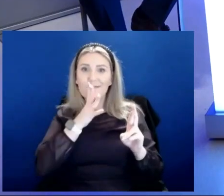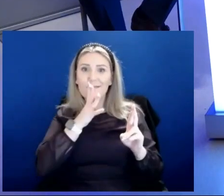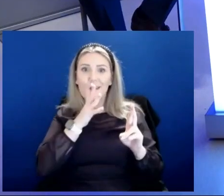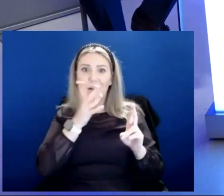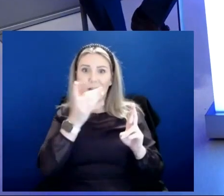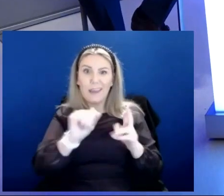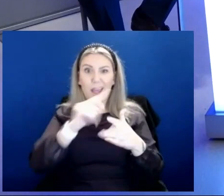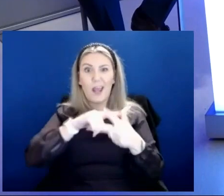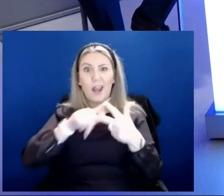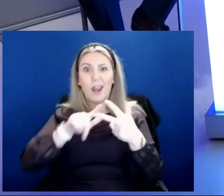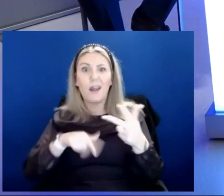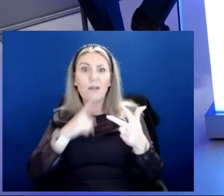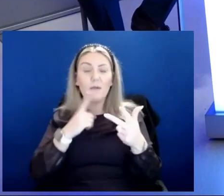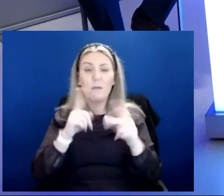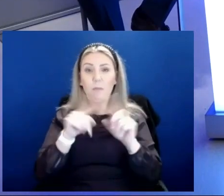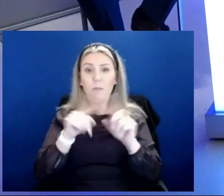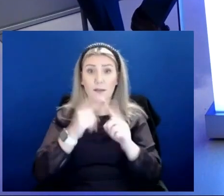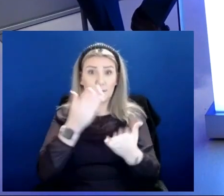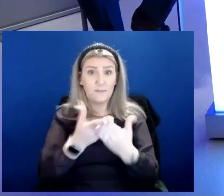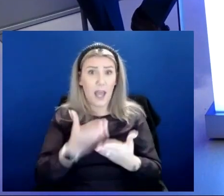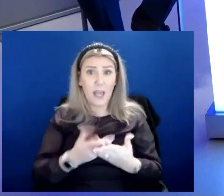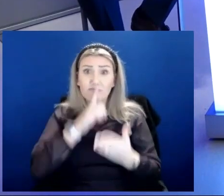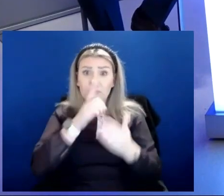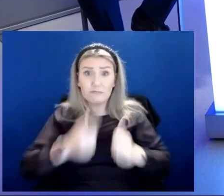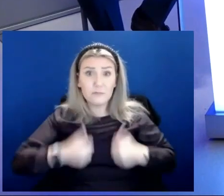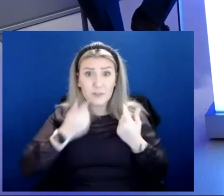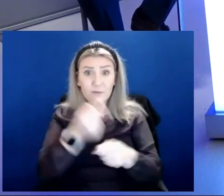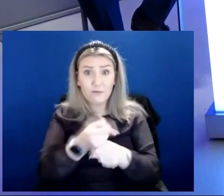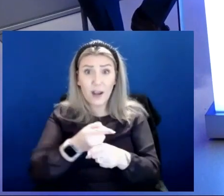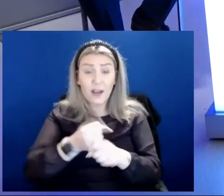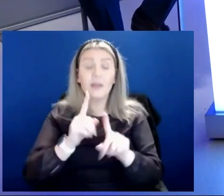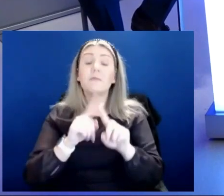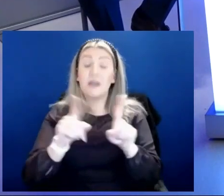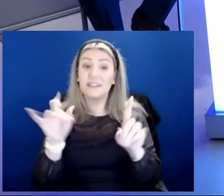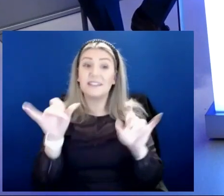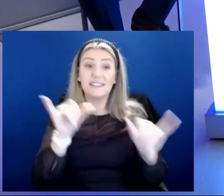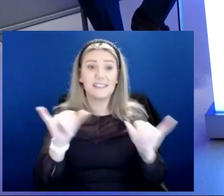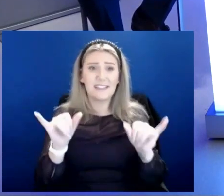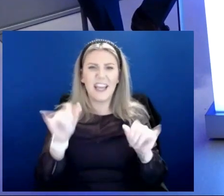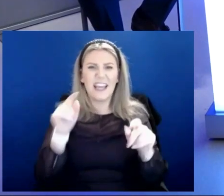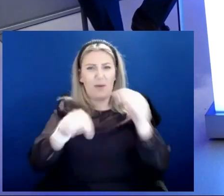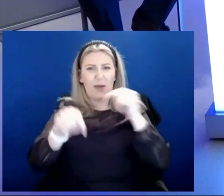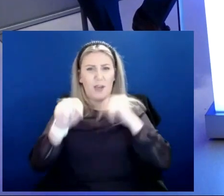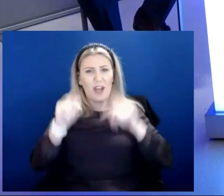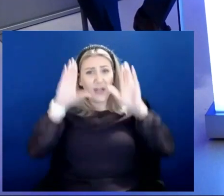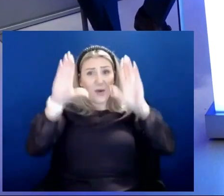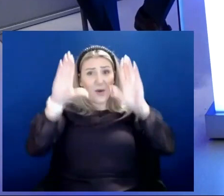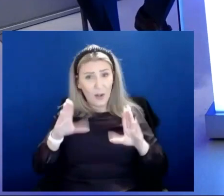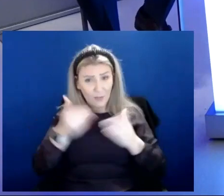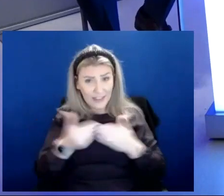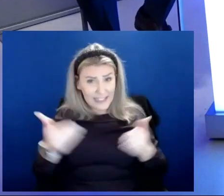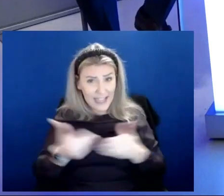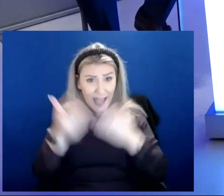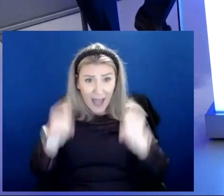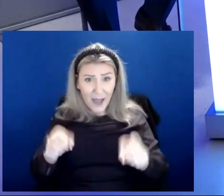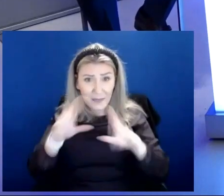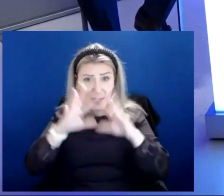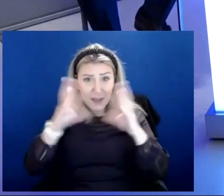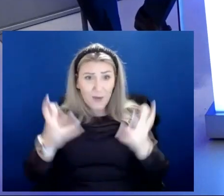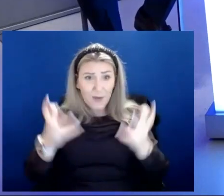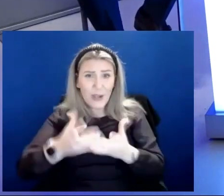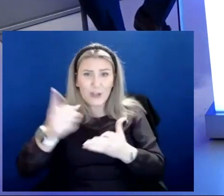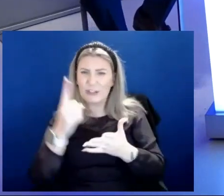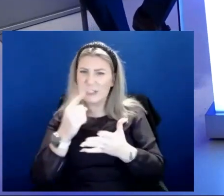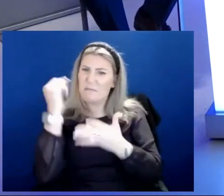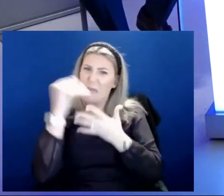reality, right? Yeah. It is basically the same So process. can we go back to the wonderful things that are happening in the world? Like, you just gave like a list, like bam, bam,